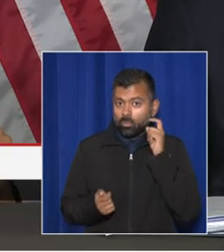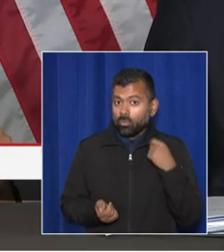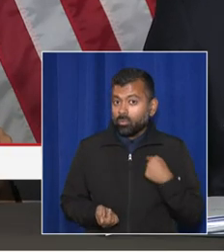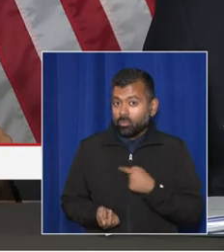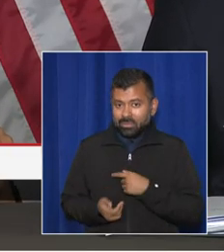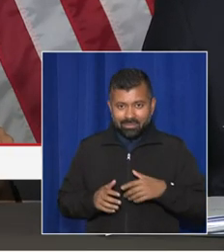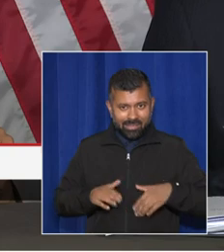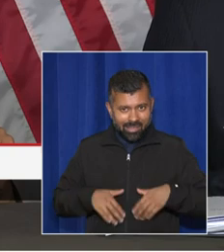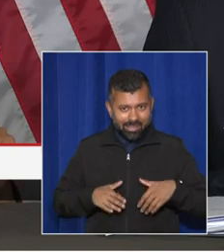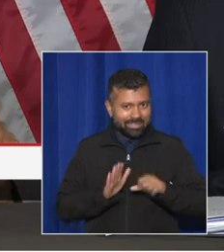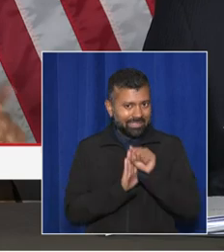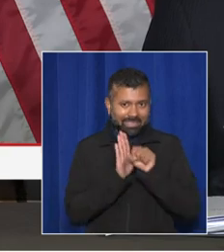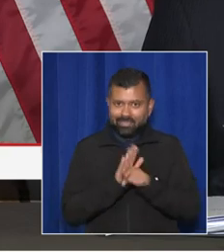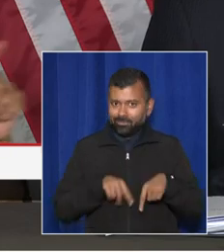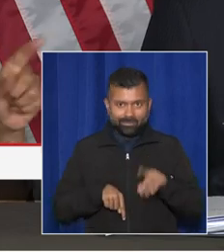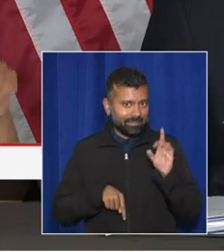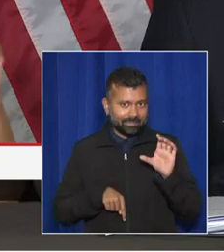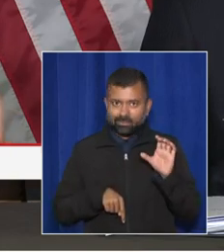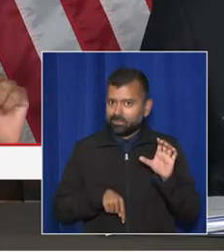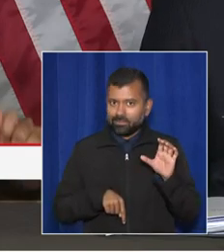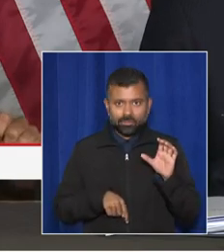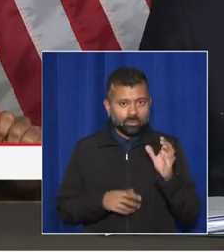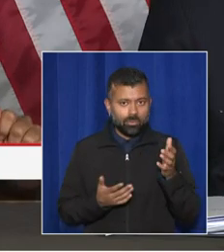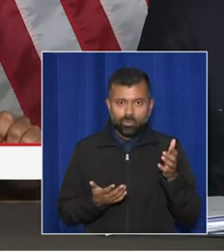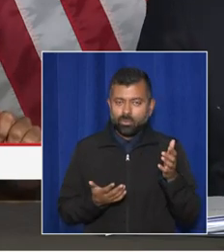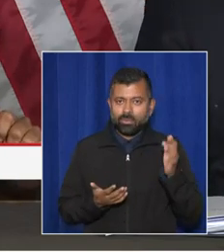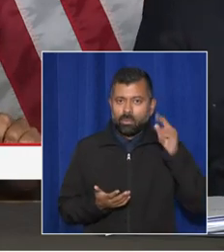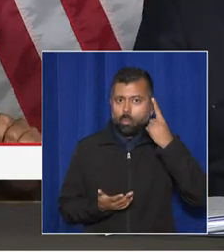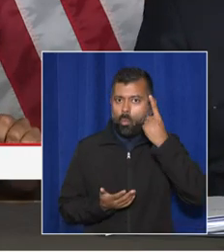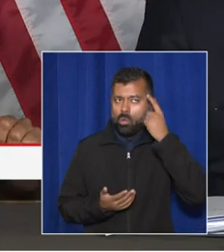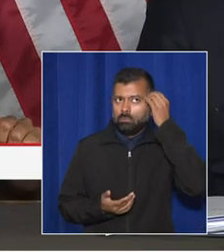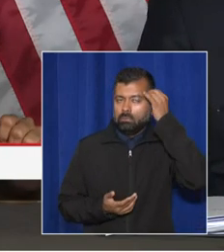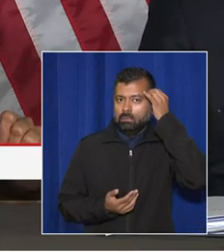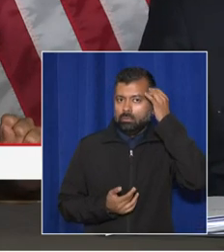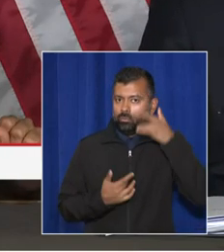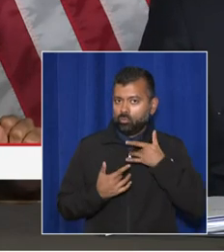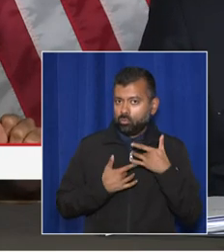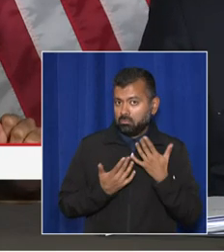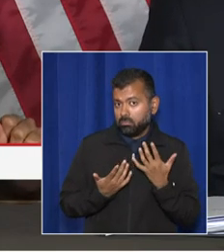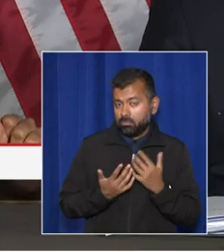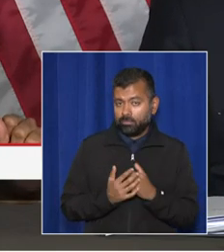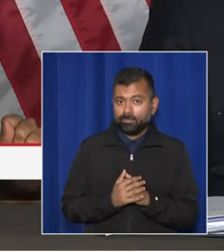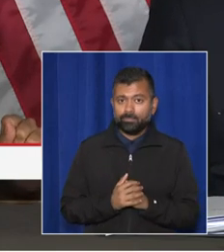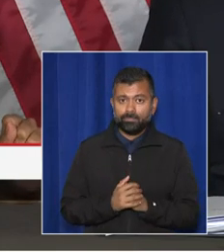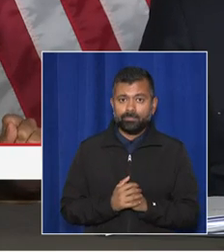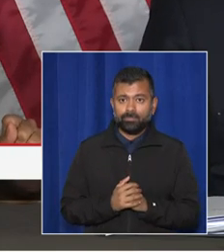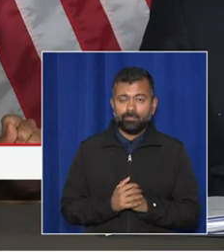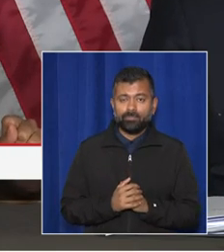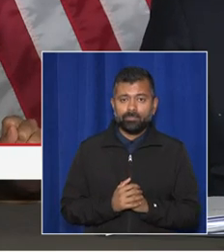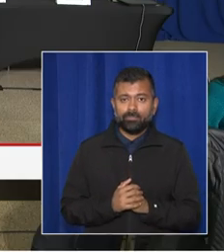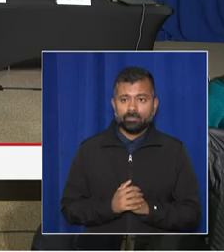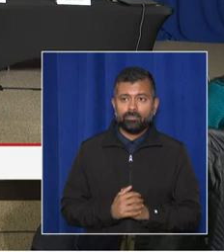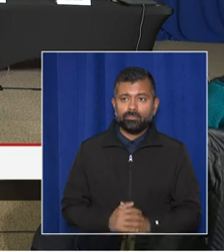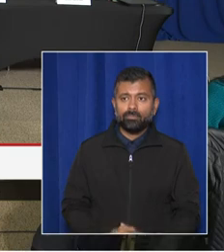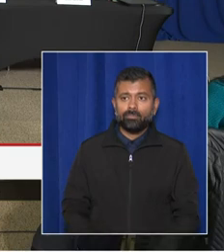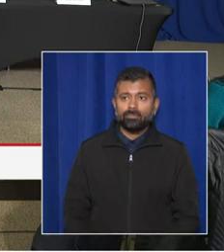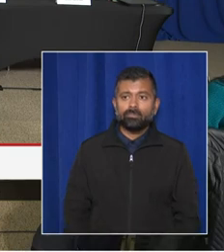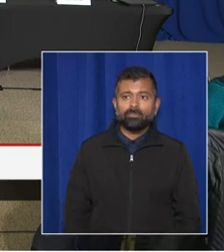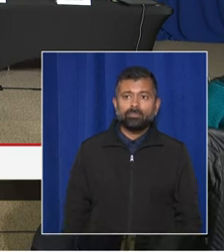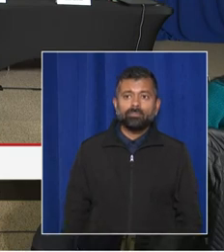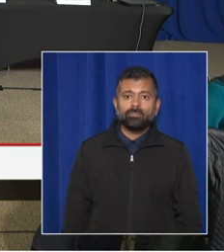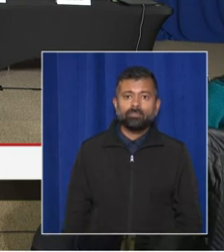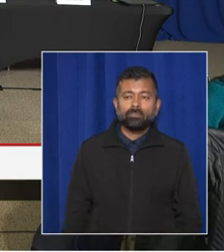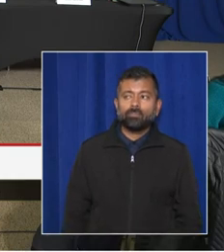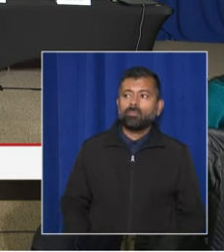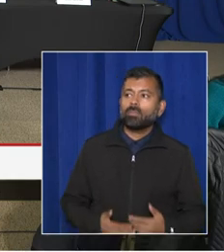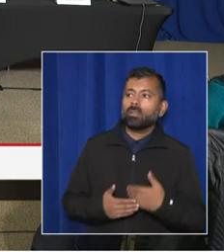it. Never not be. You know what I mean? Yeah. Yes, the double negative. Mayor Rebecca with 7 News.